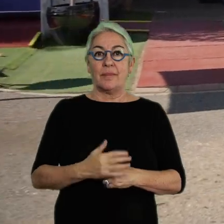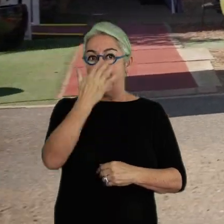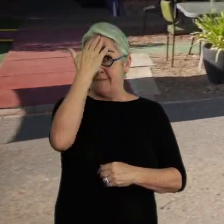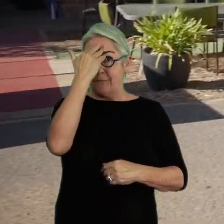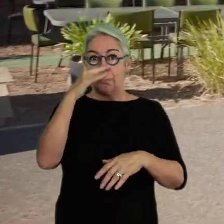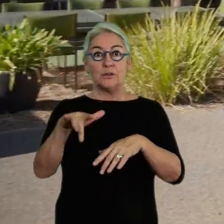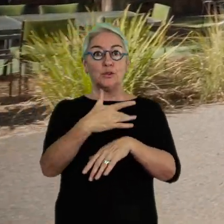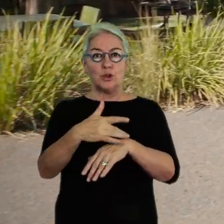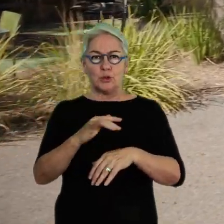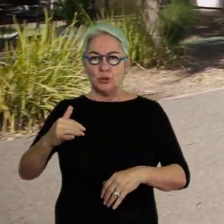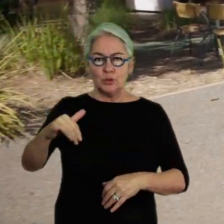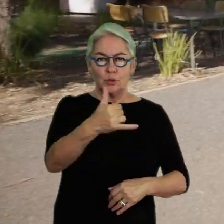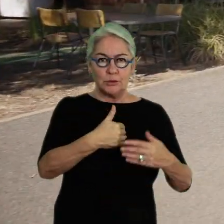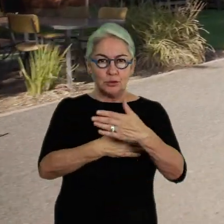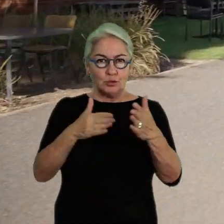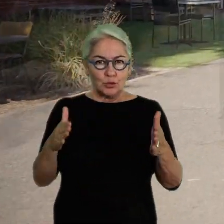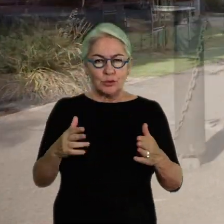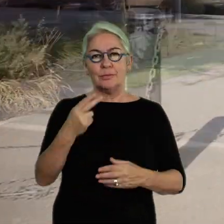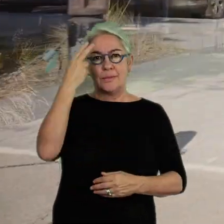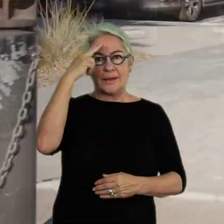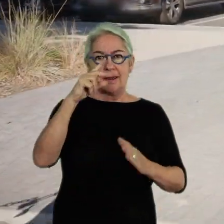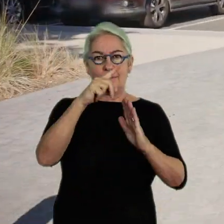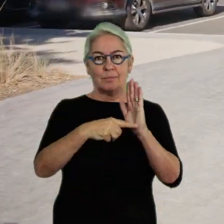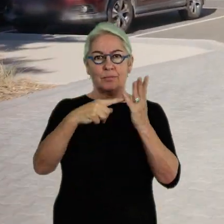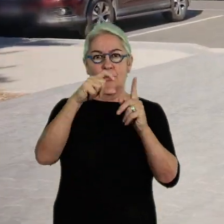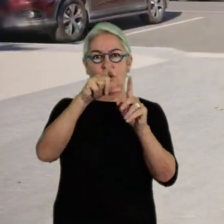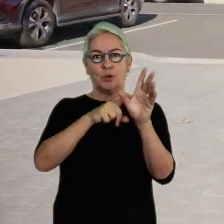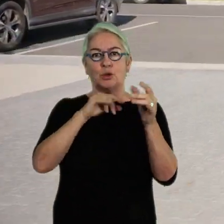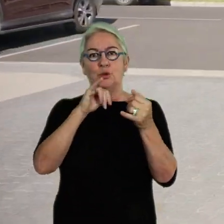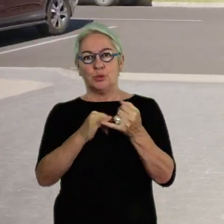Fringe performances in 2025 will be held in a room called Judy's.